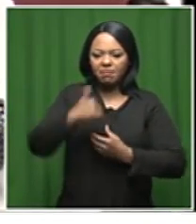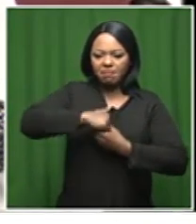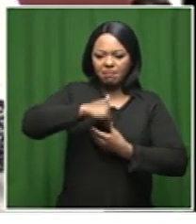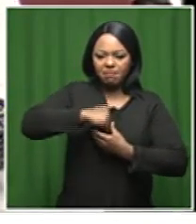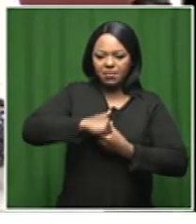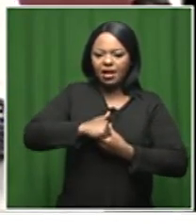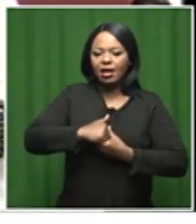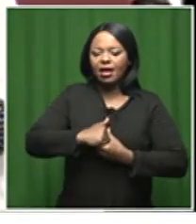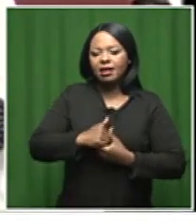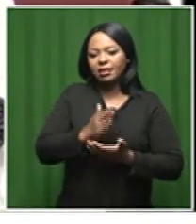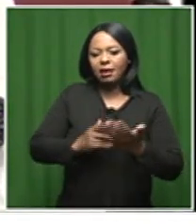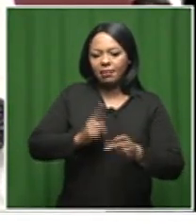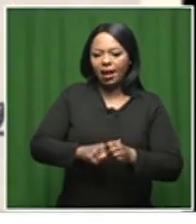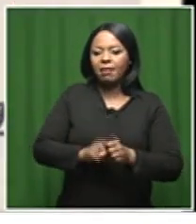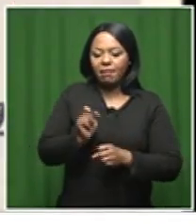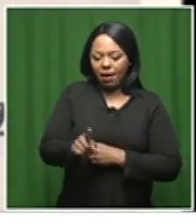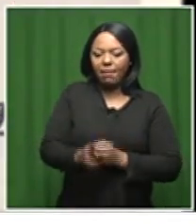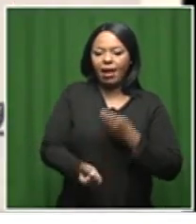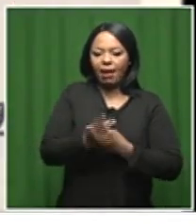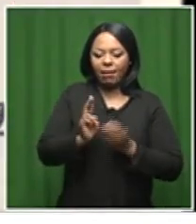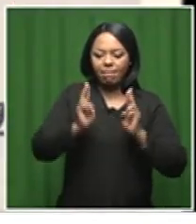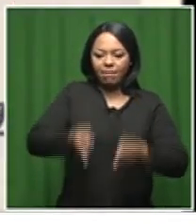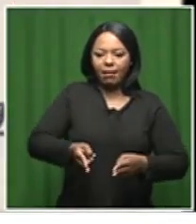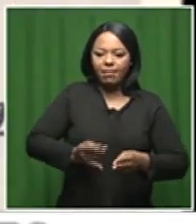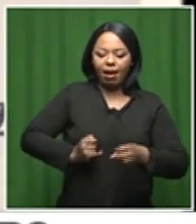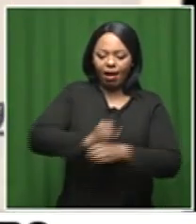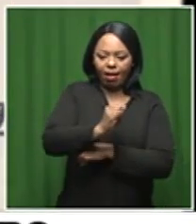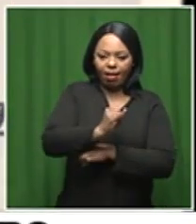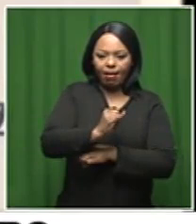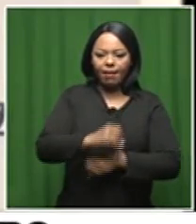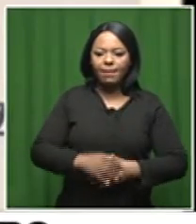with organ failure. Now, a lot of the time...